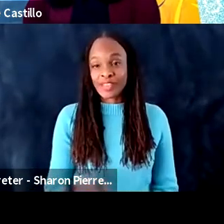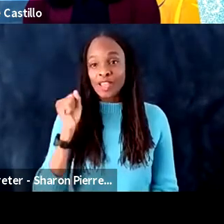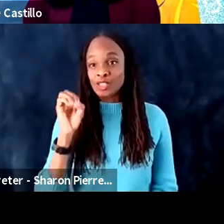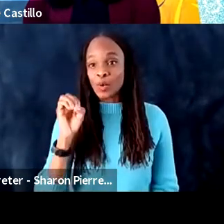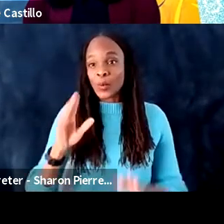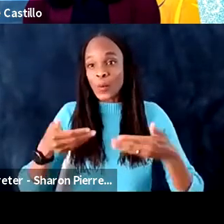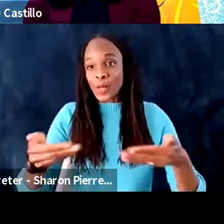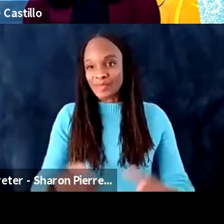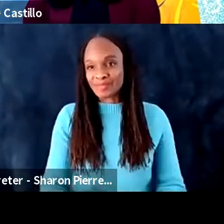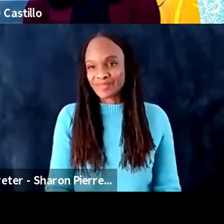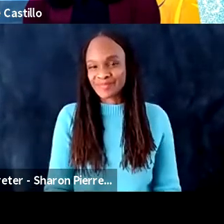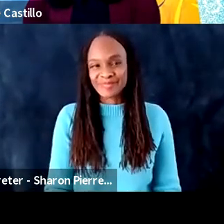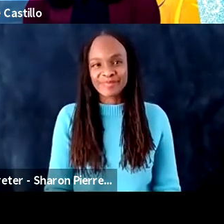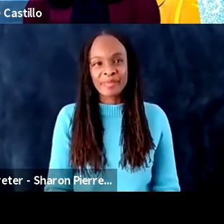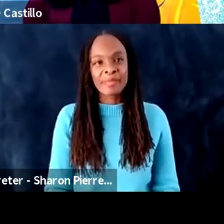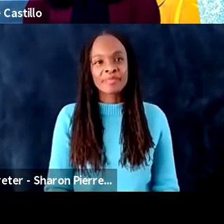So